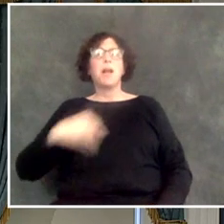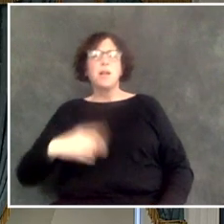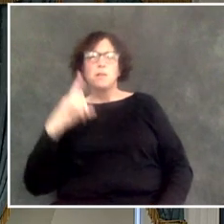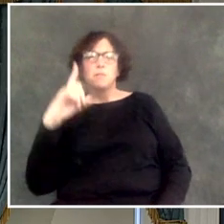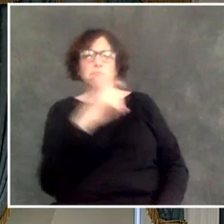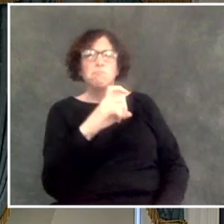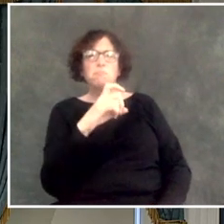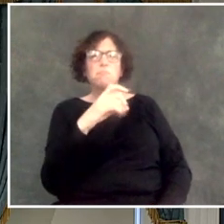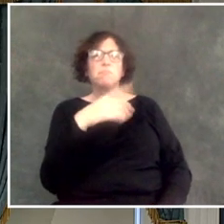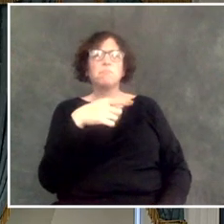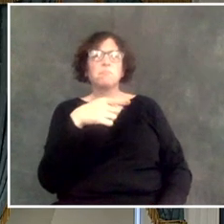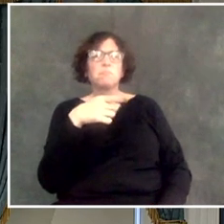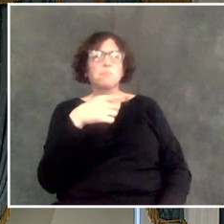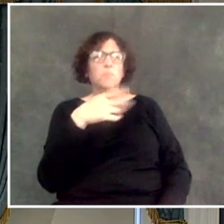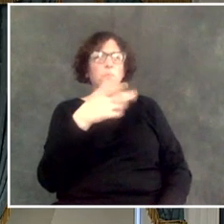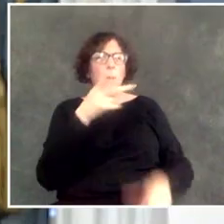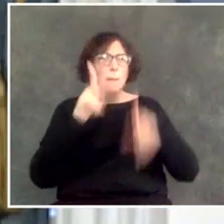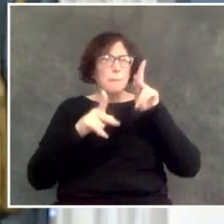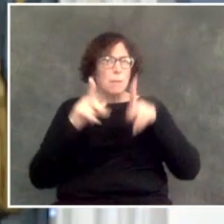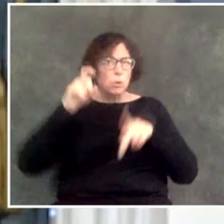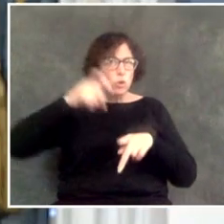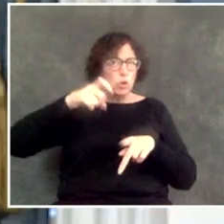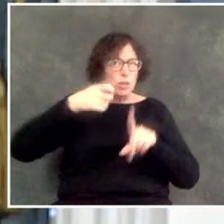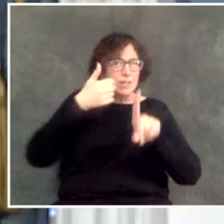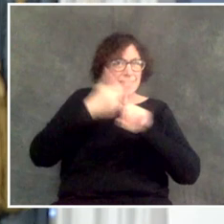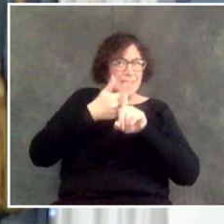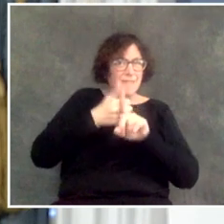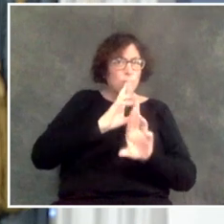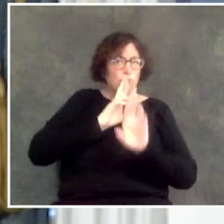if they want to self-report information, they can go through